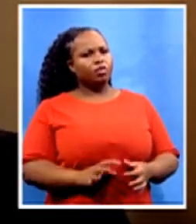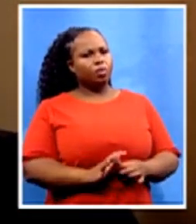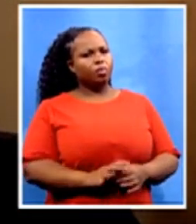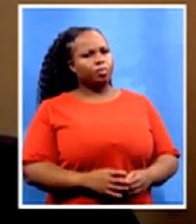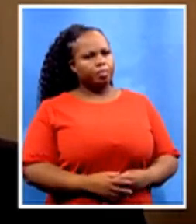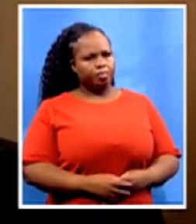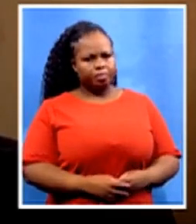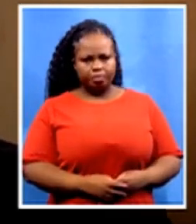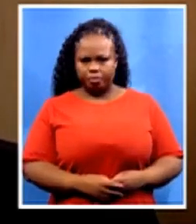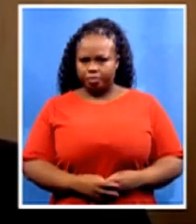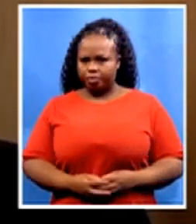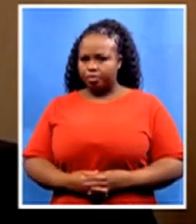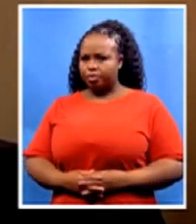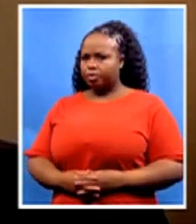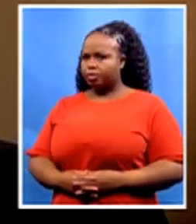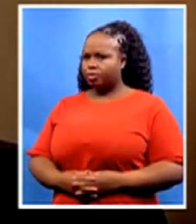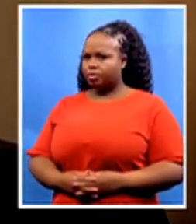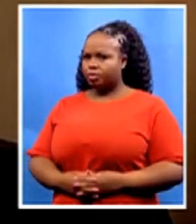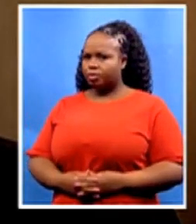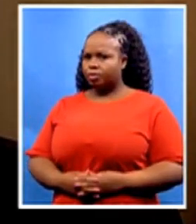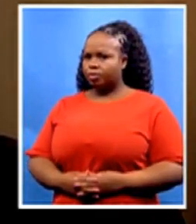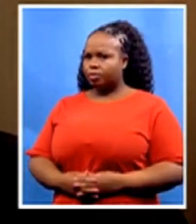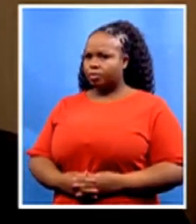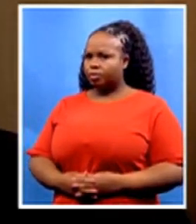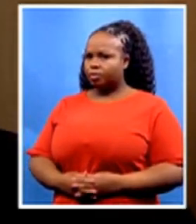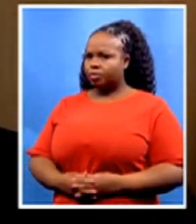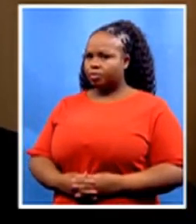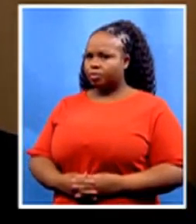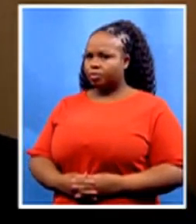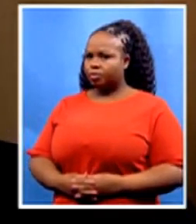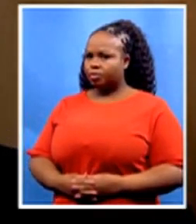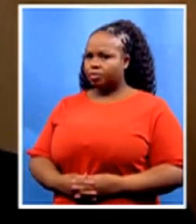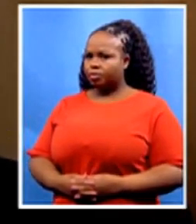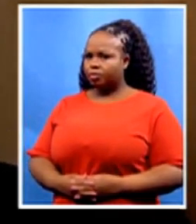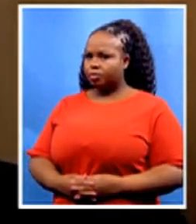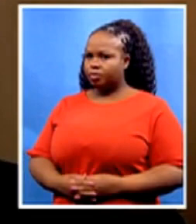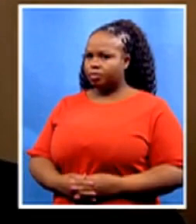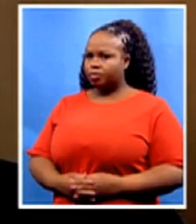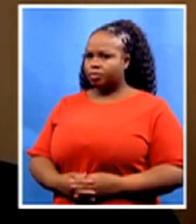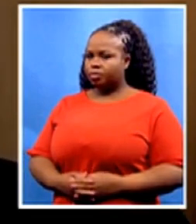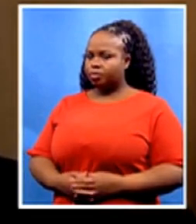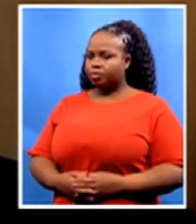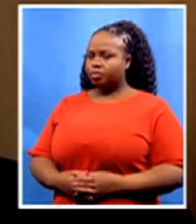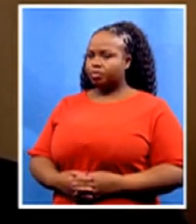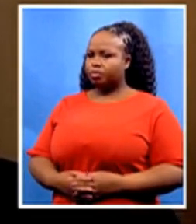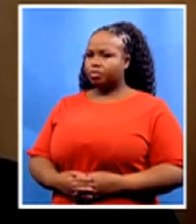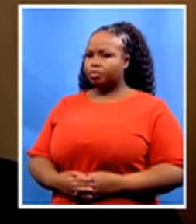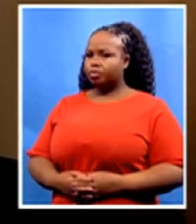amanda akhona wona kodwa ke esicela nje thina umthetho awuthatha indima